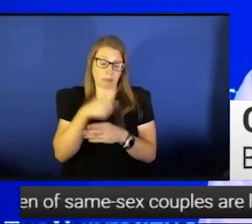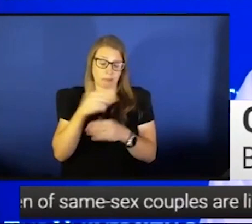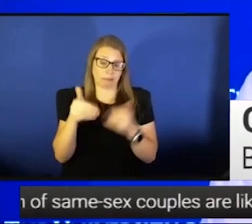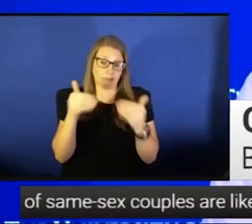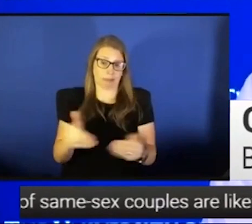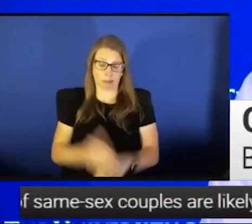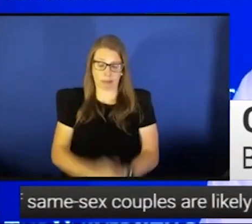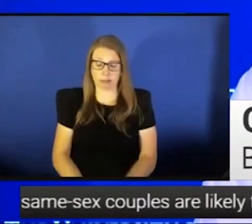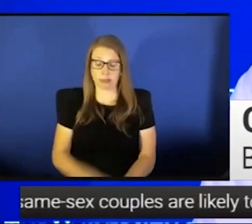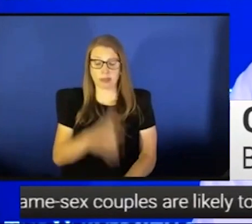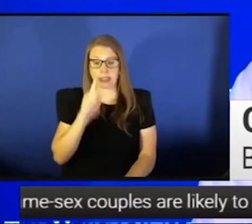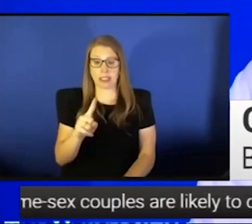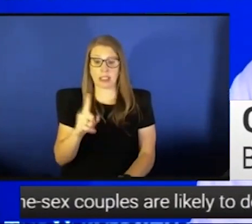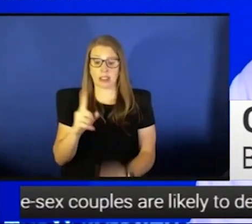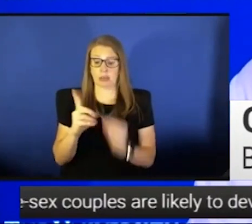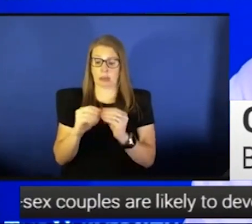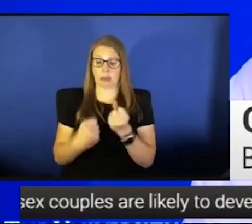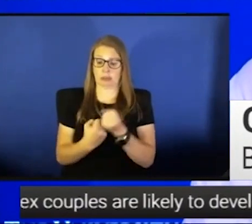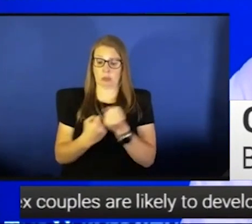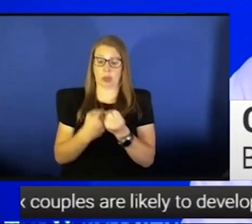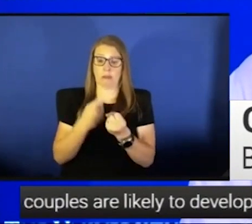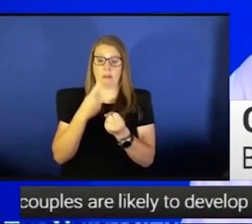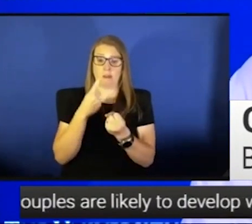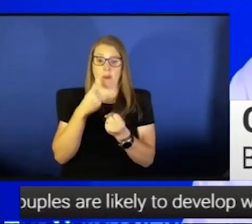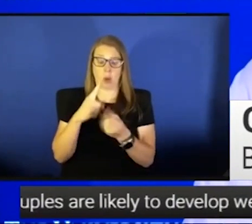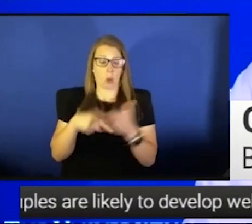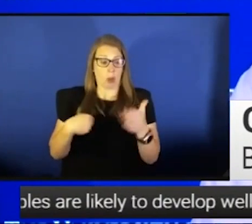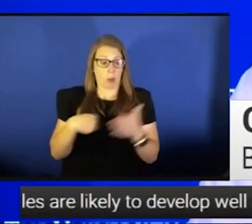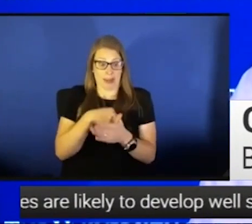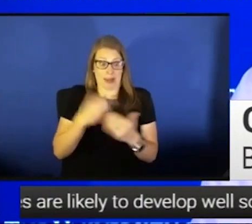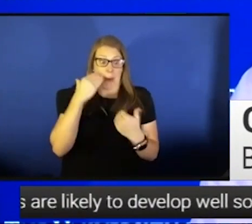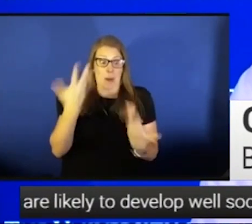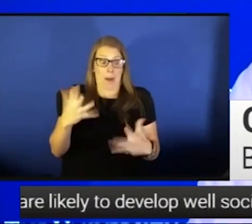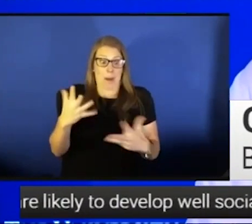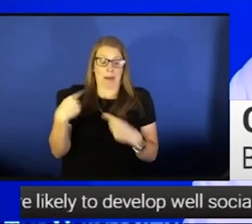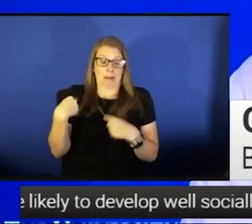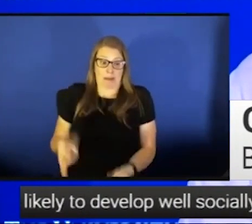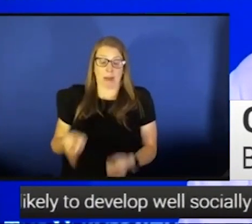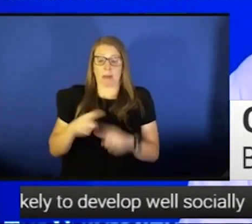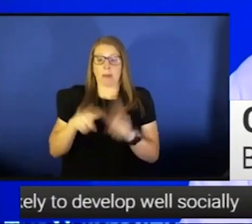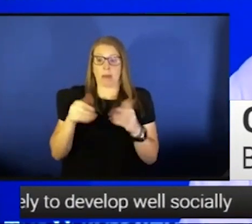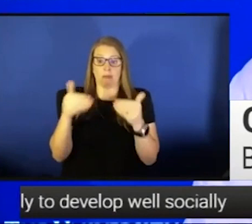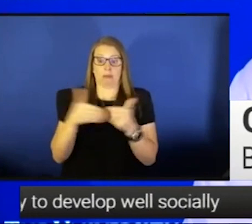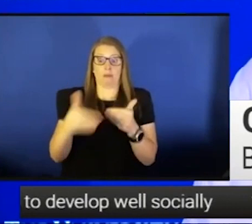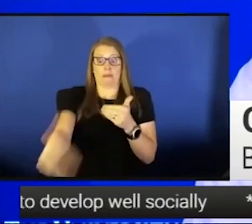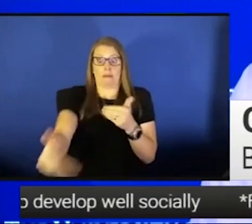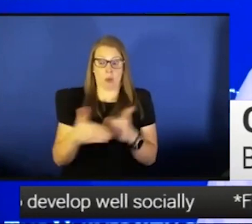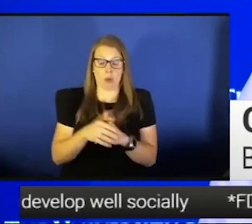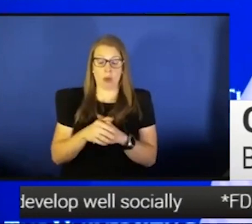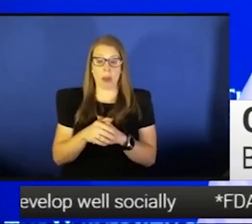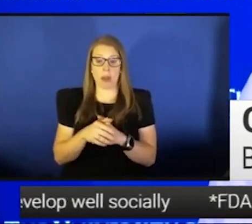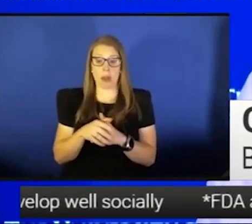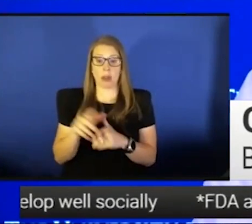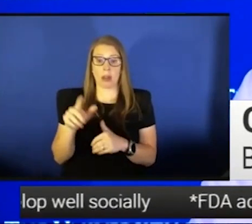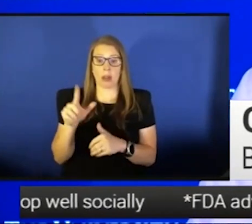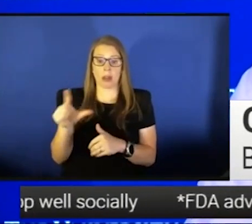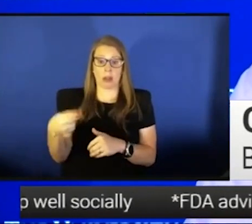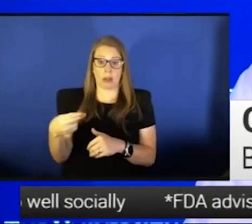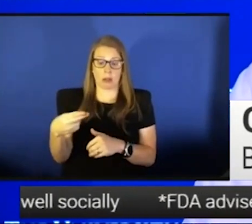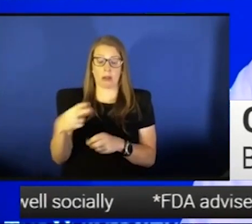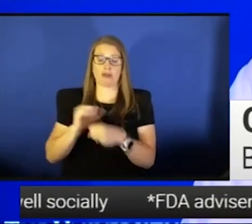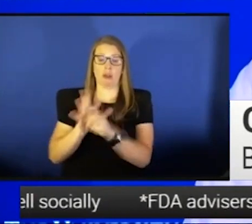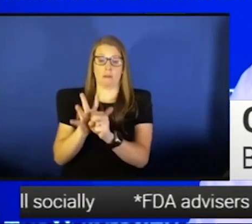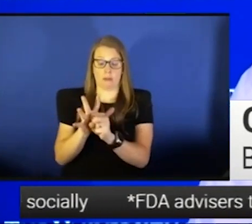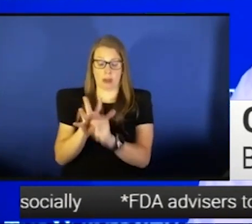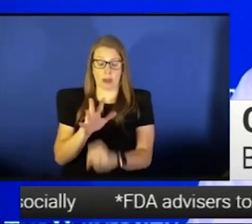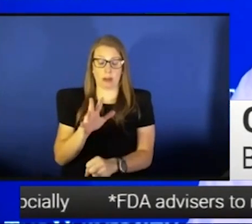again, support for the fact of what we know. But just moving forward, this is going to be long COVID, brain fog, all that is going to